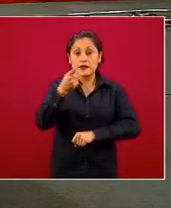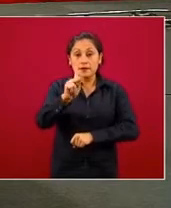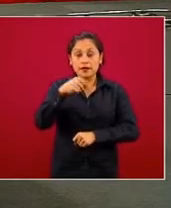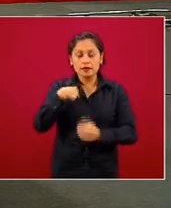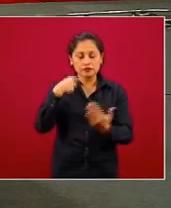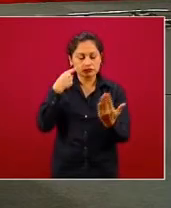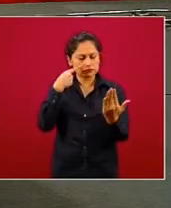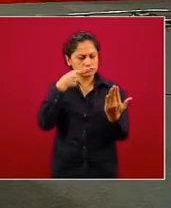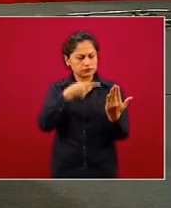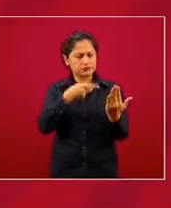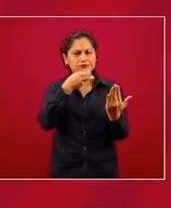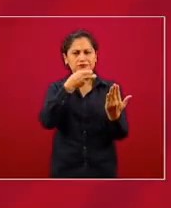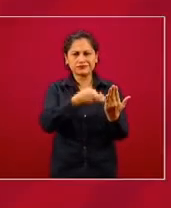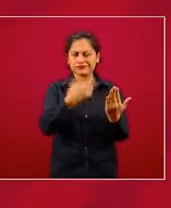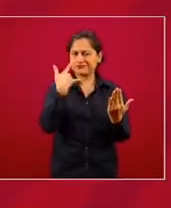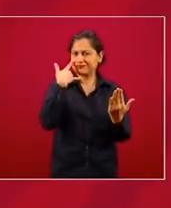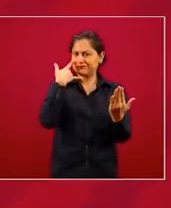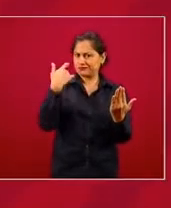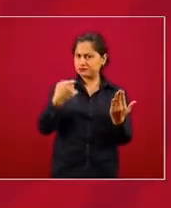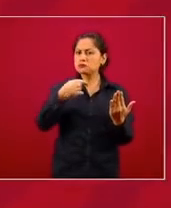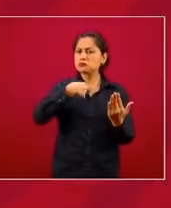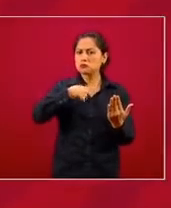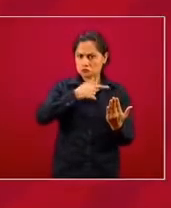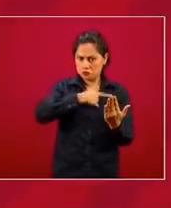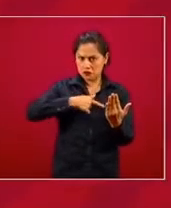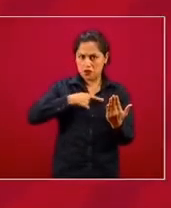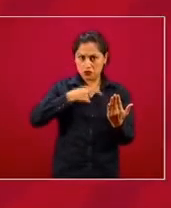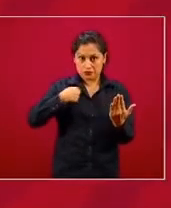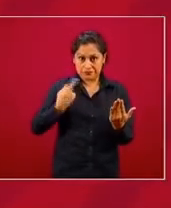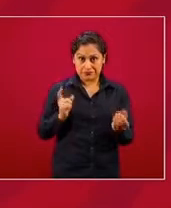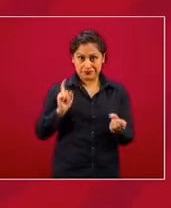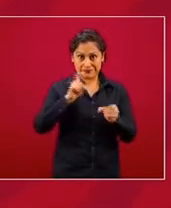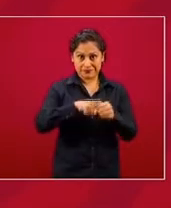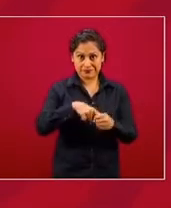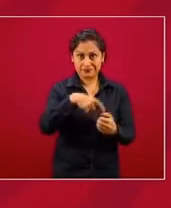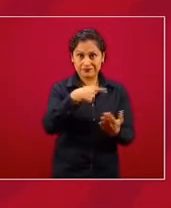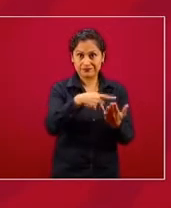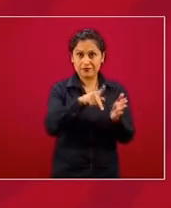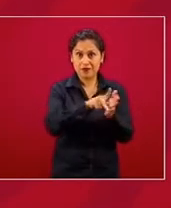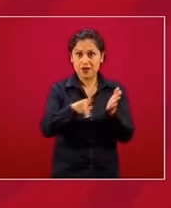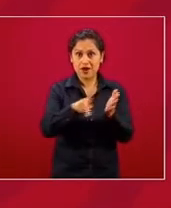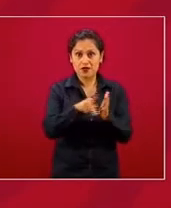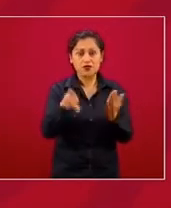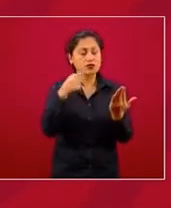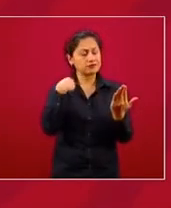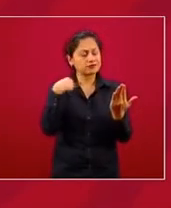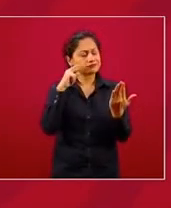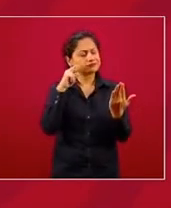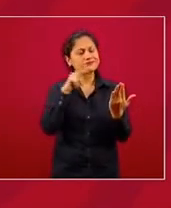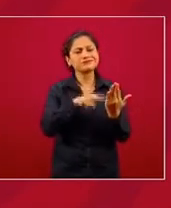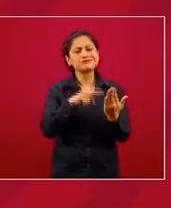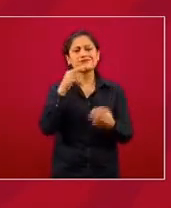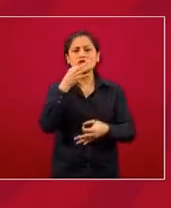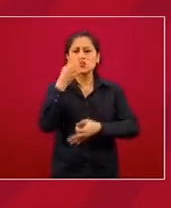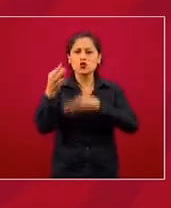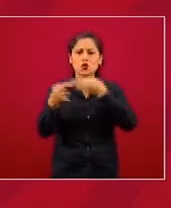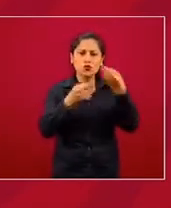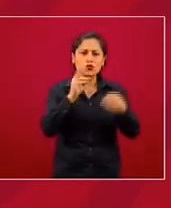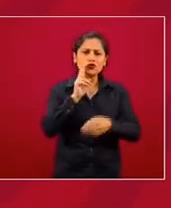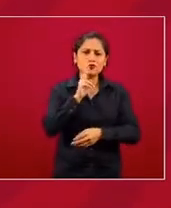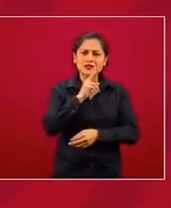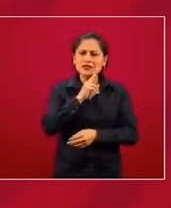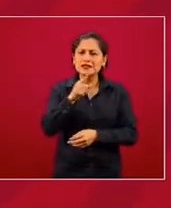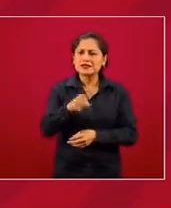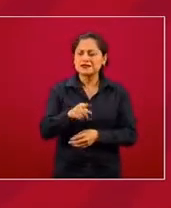de rigor. discipline Siendo because que actually en general I'm a aprecio, subscriber estoy suscrito a to this este particular periódico paper, y me and llamó I al ver saw a una particular noticia que un headline poco that